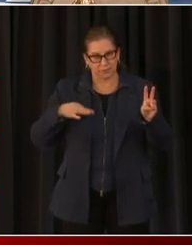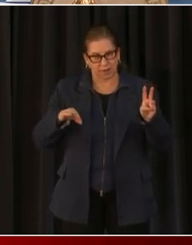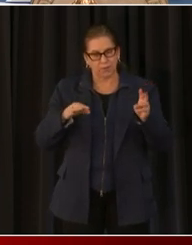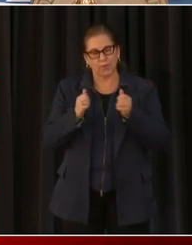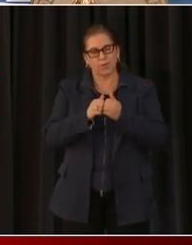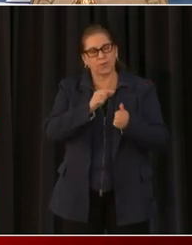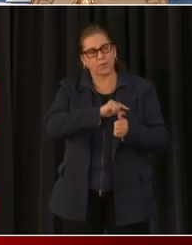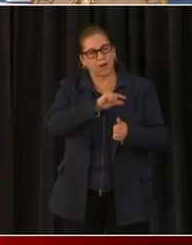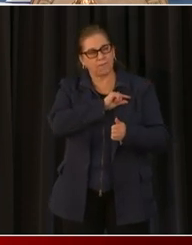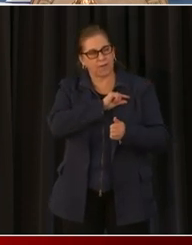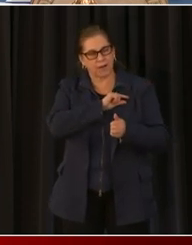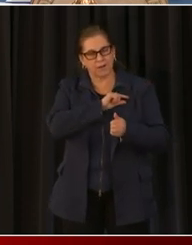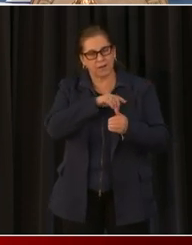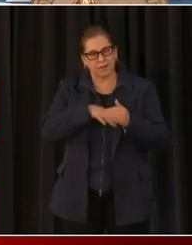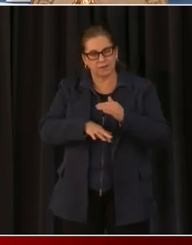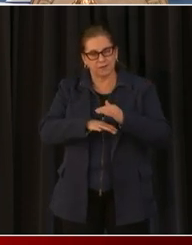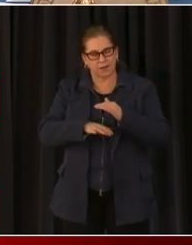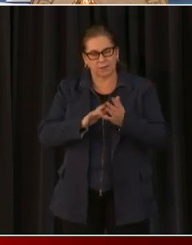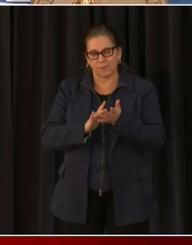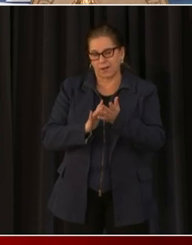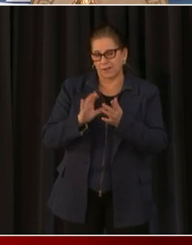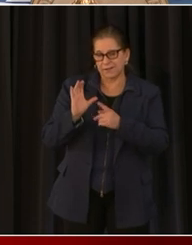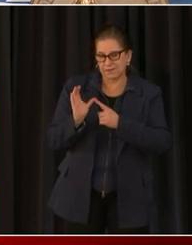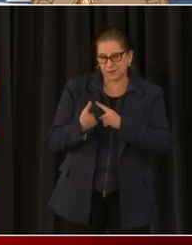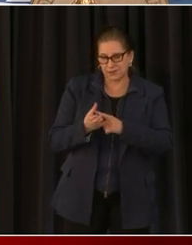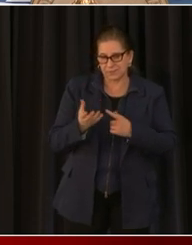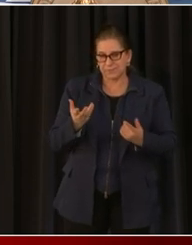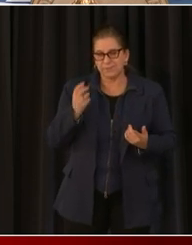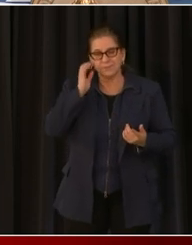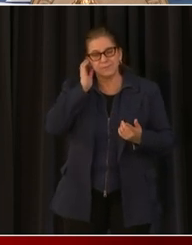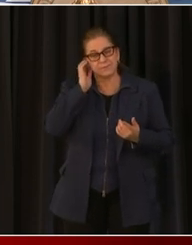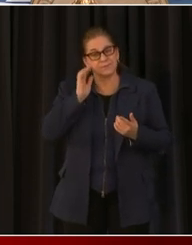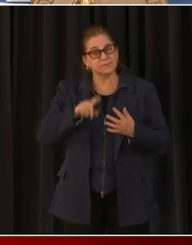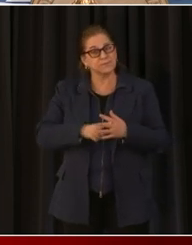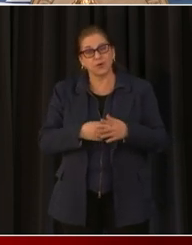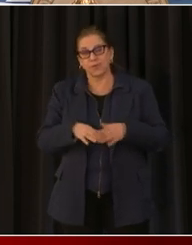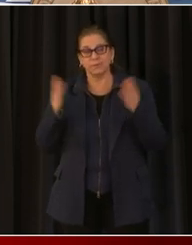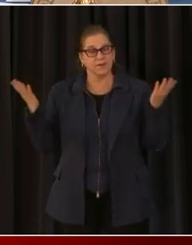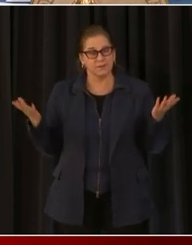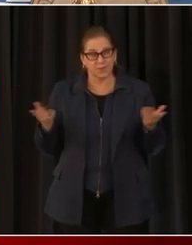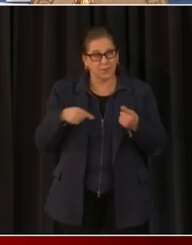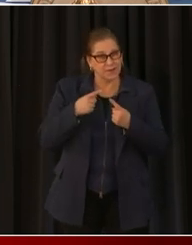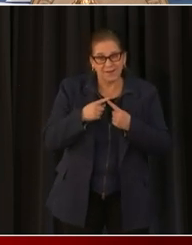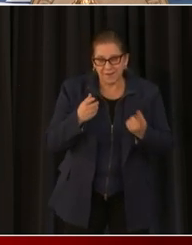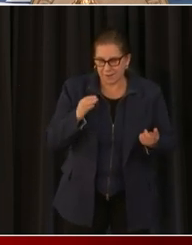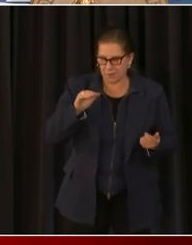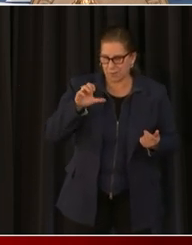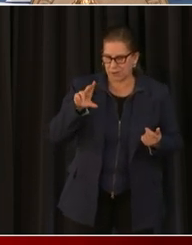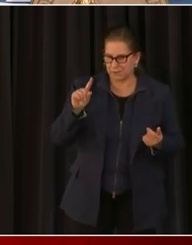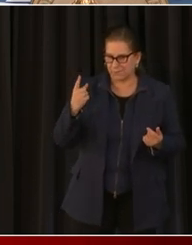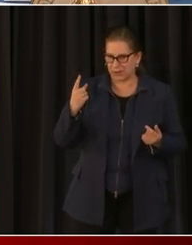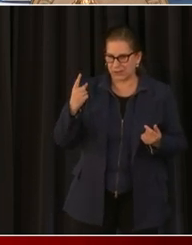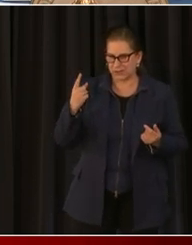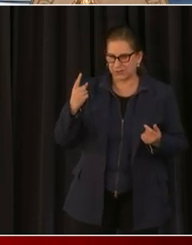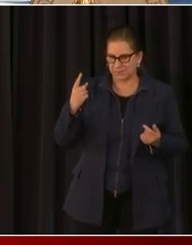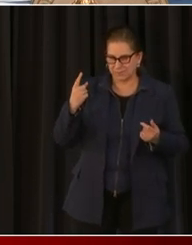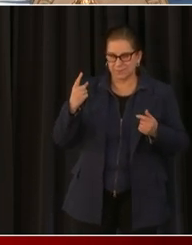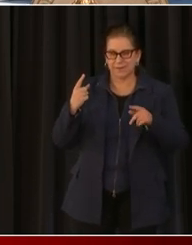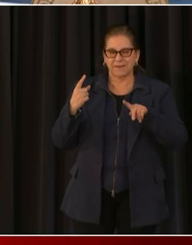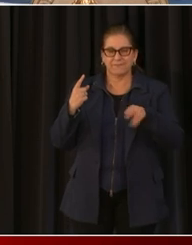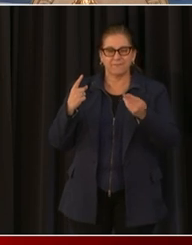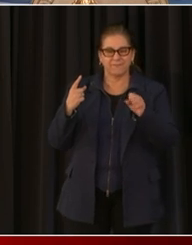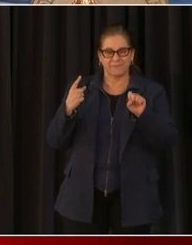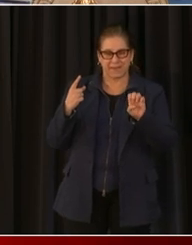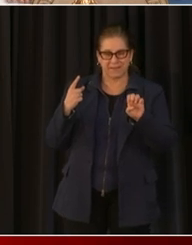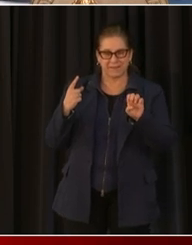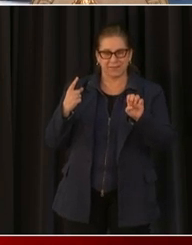medical conditions. On March 1st, therefore, we will begin Phase 1C, Tier 1, and the